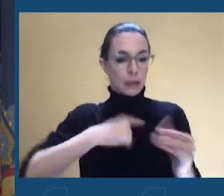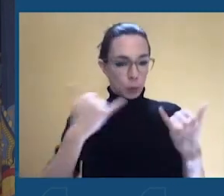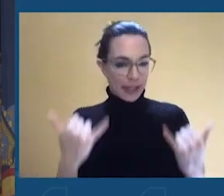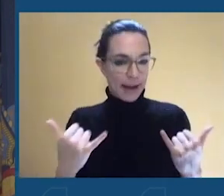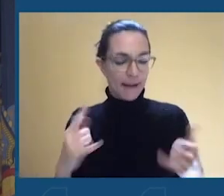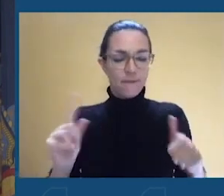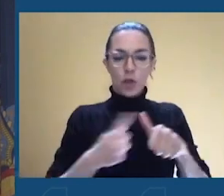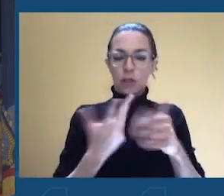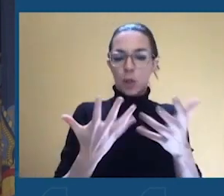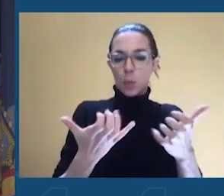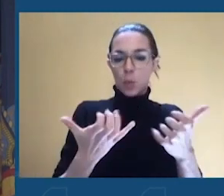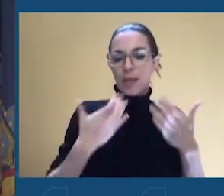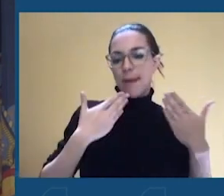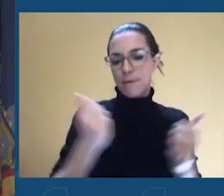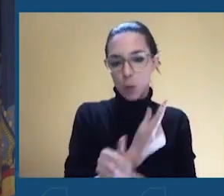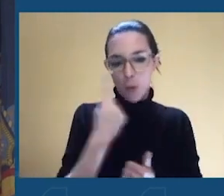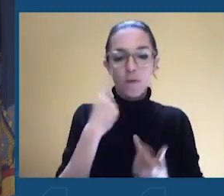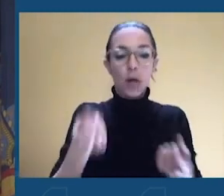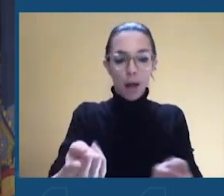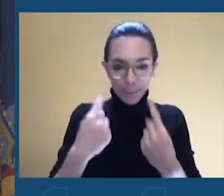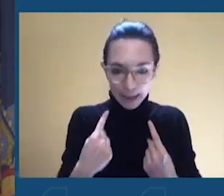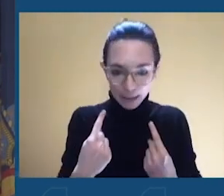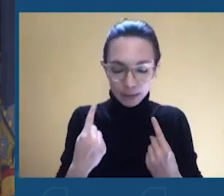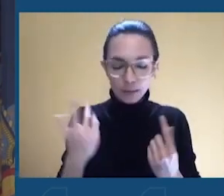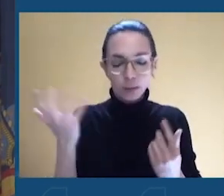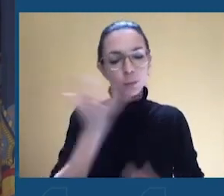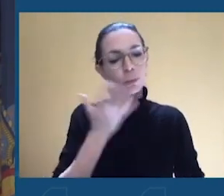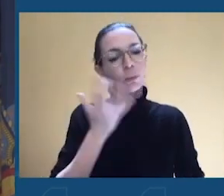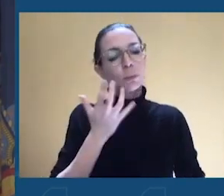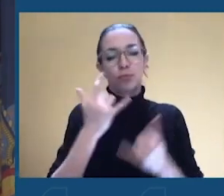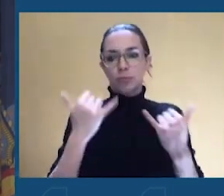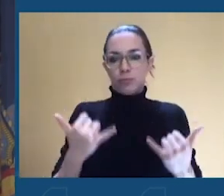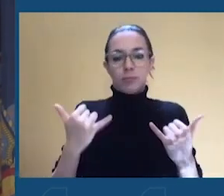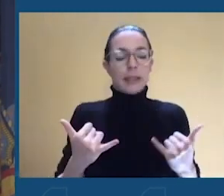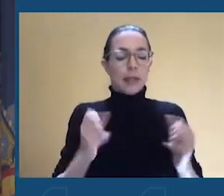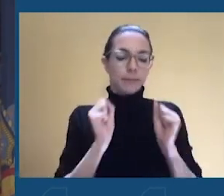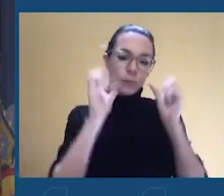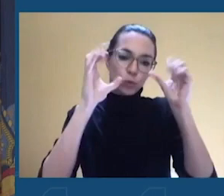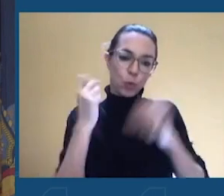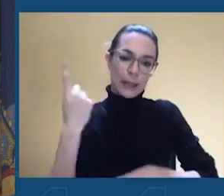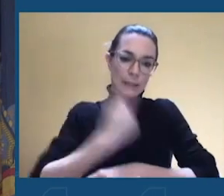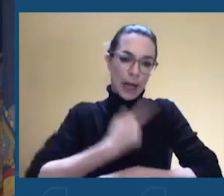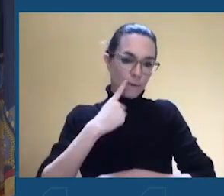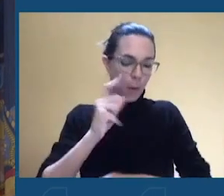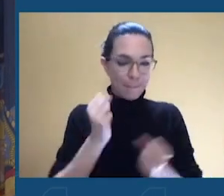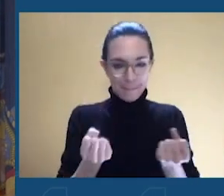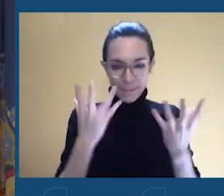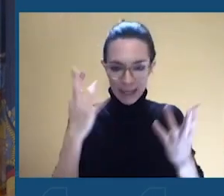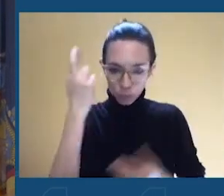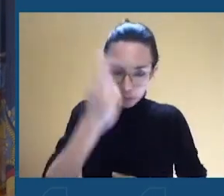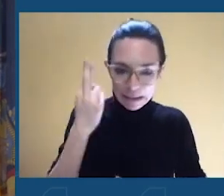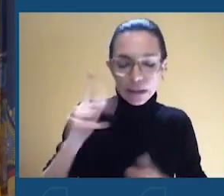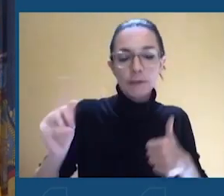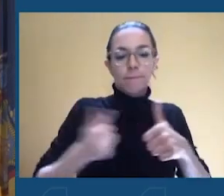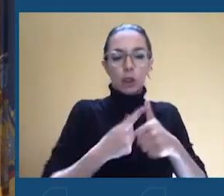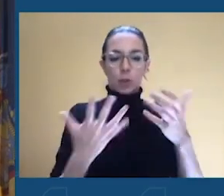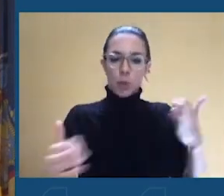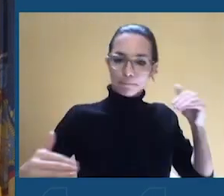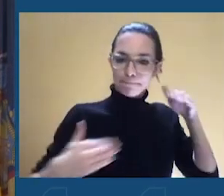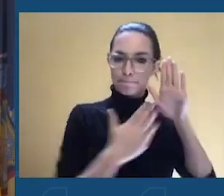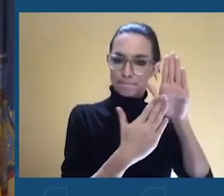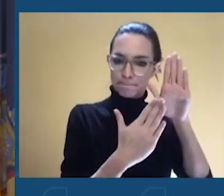everyone for coming. This is an extraordinary day for a variety of reasons, and I first want to address an issue which is